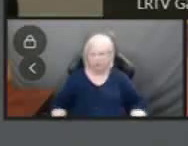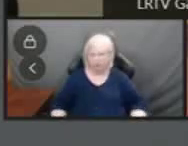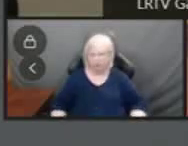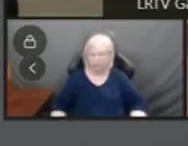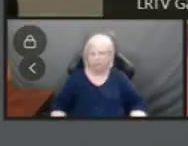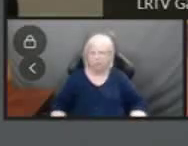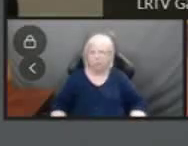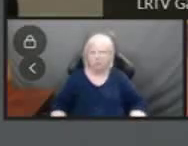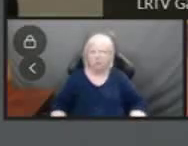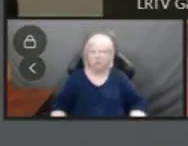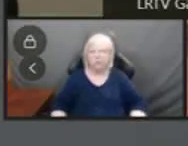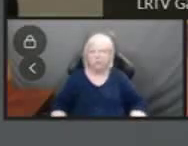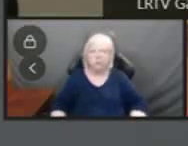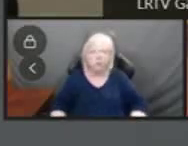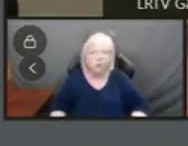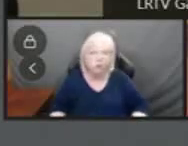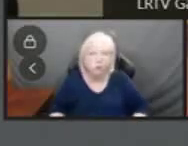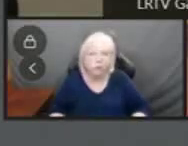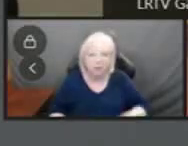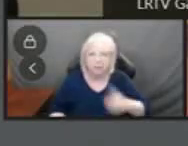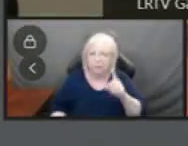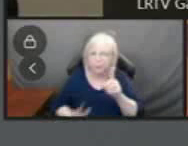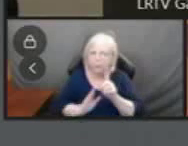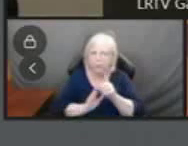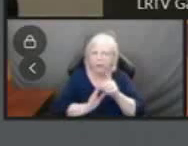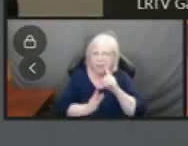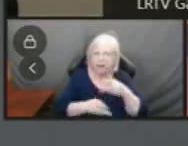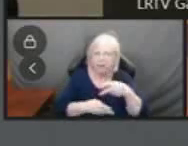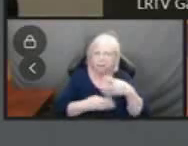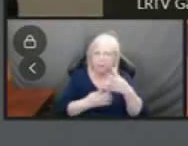Apologize, it's pulling up slowly.